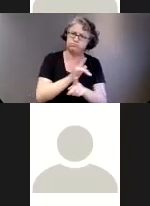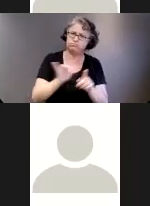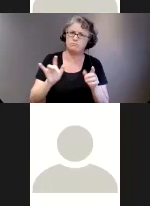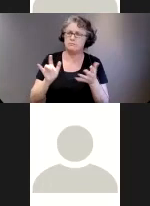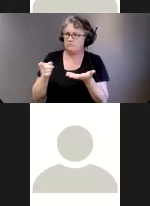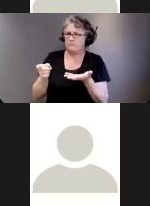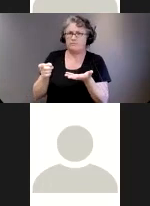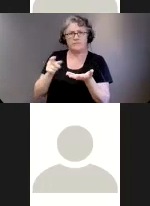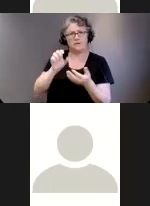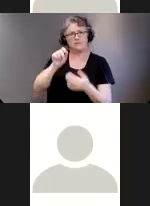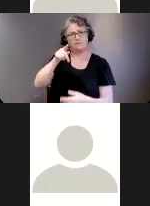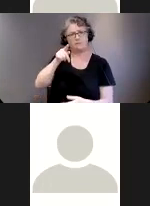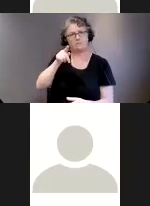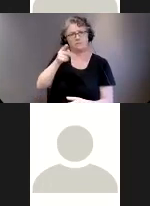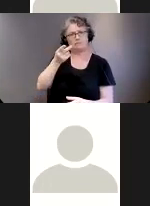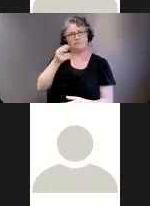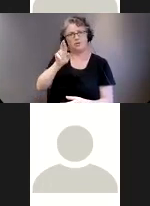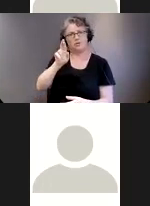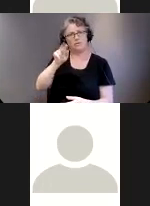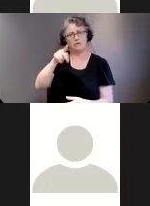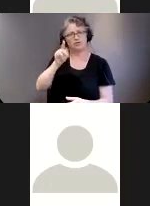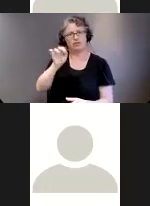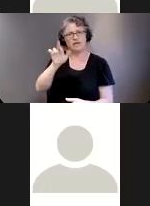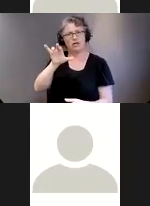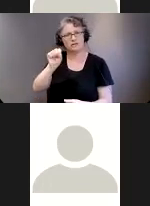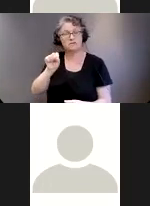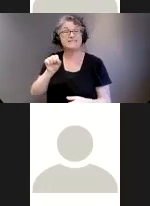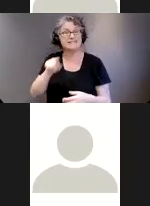specific to that perpetrator. So that risk is about that